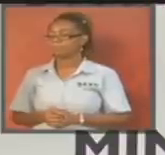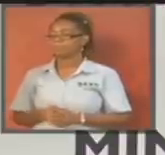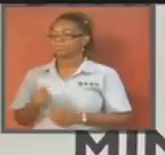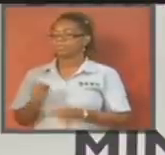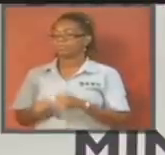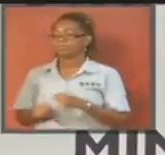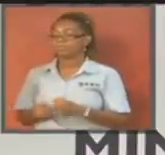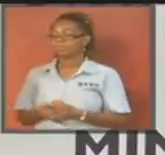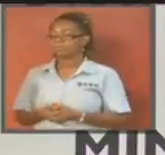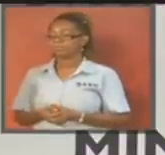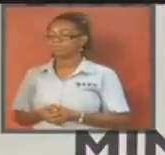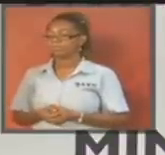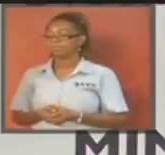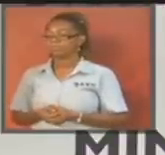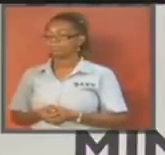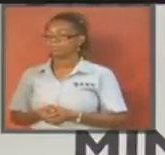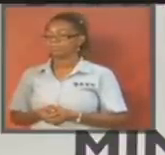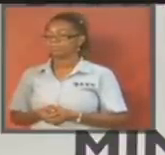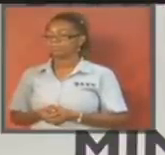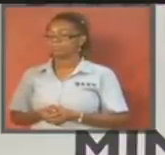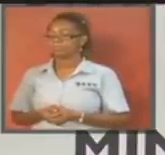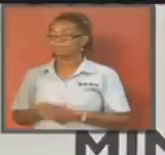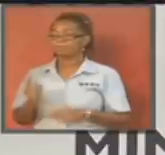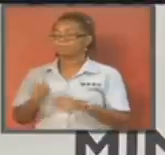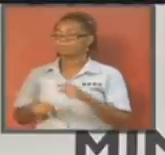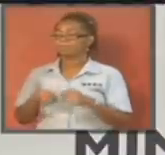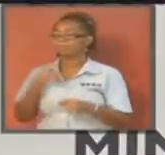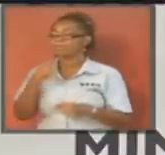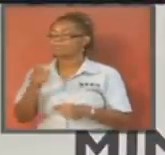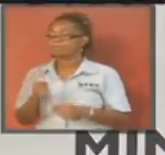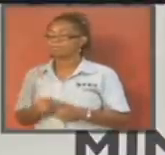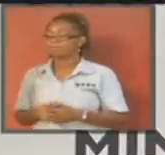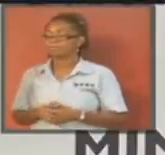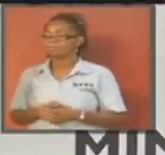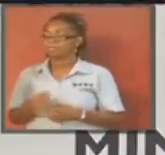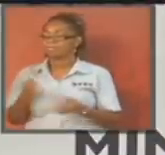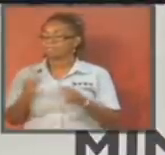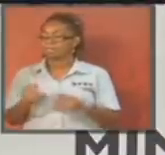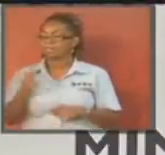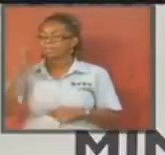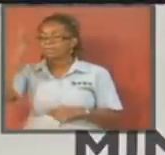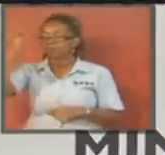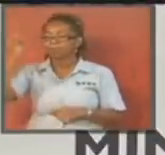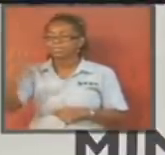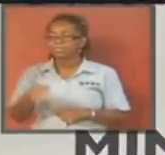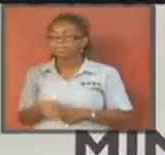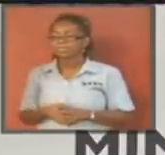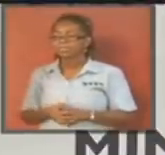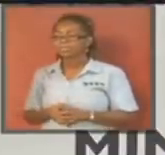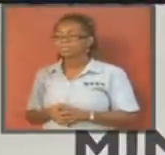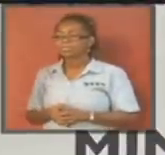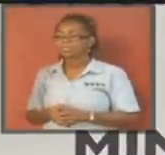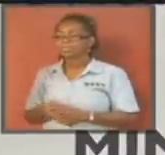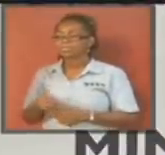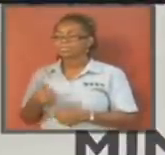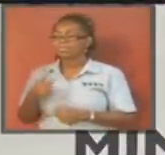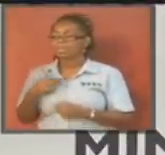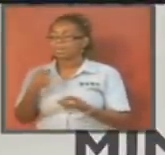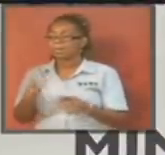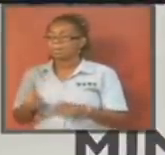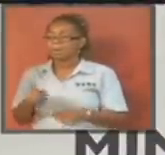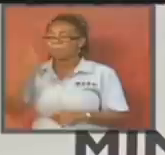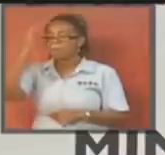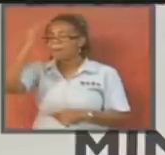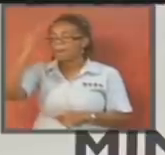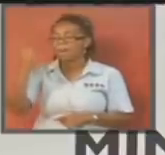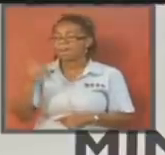vaccine, some symptom that they have is related to or not in terms of the vaccine. What we do is, of course, we look out, as